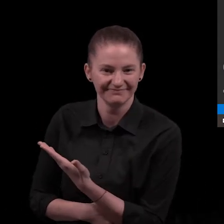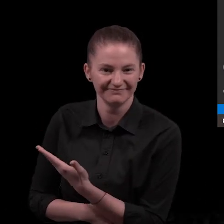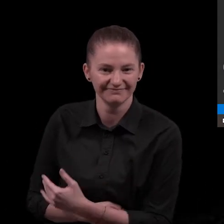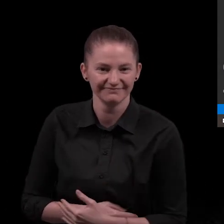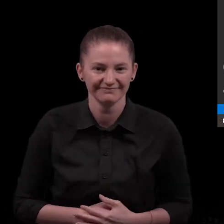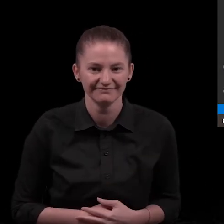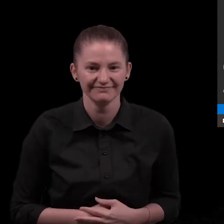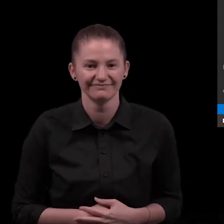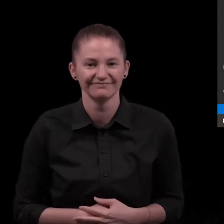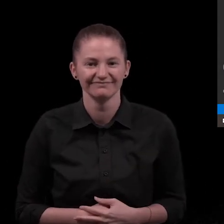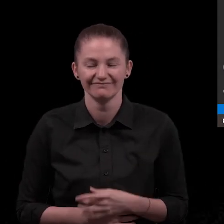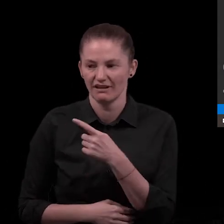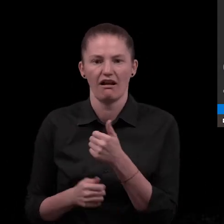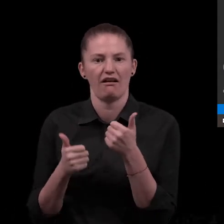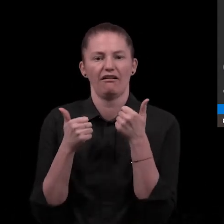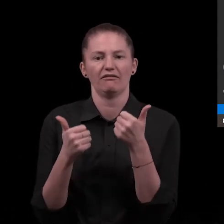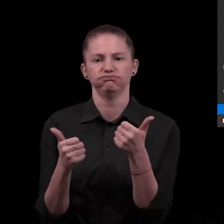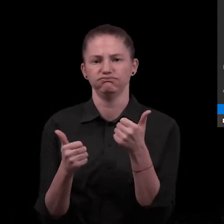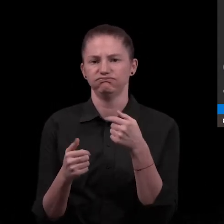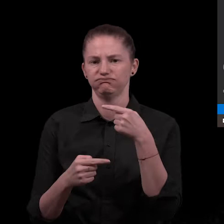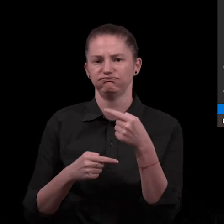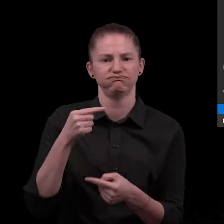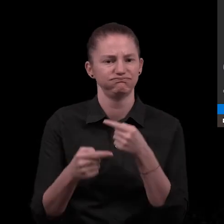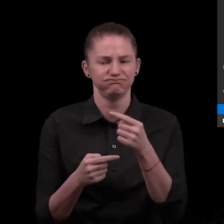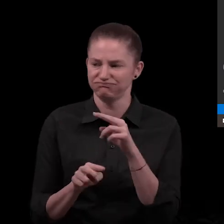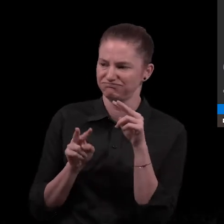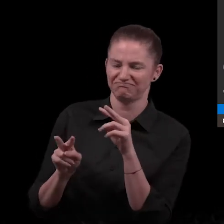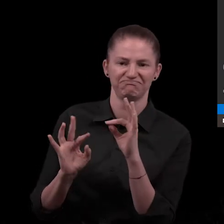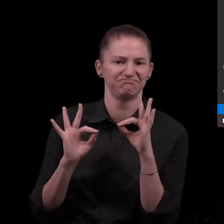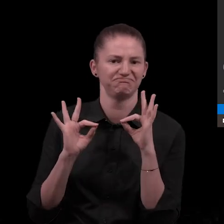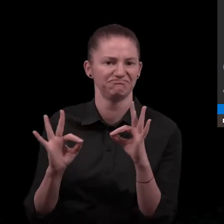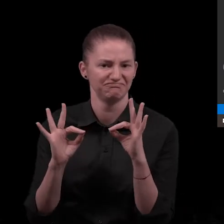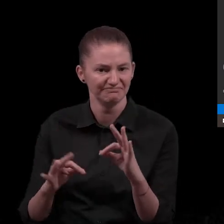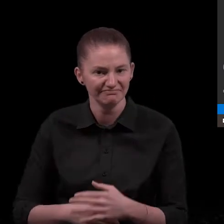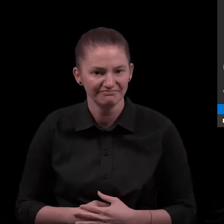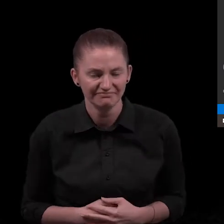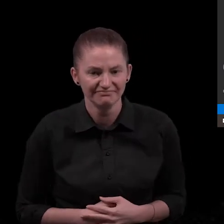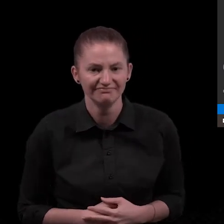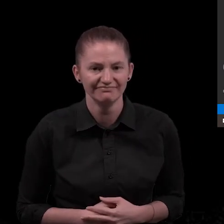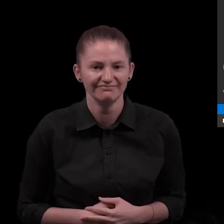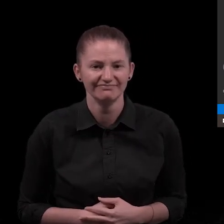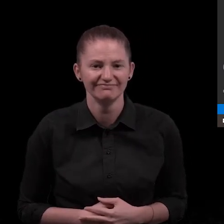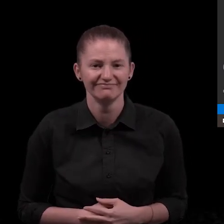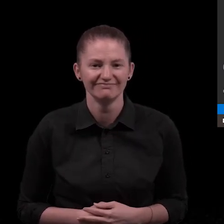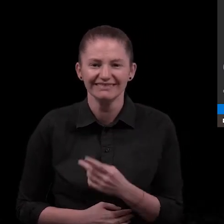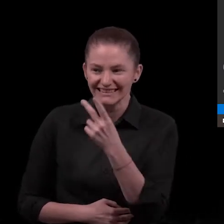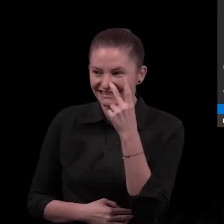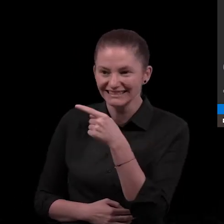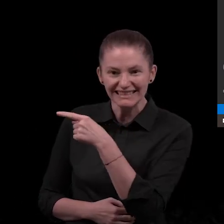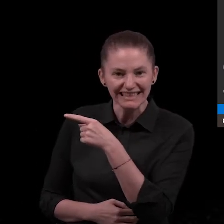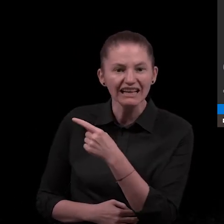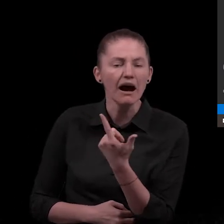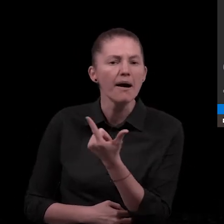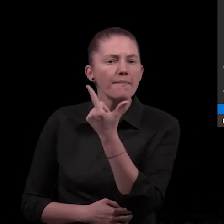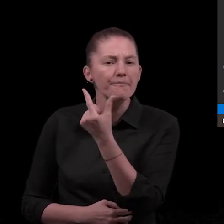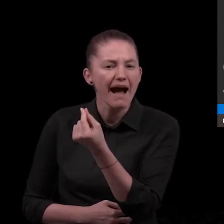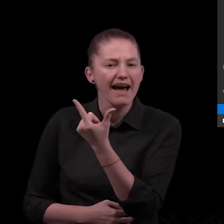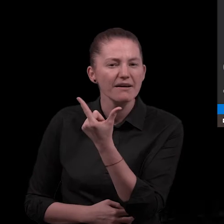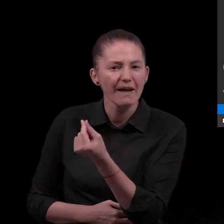And we can see that this call succeeded. It now has these key value pairs like name